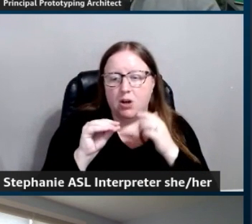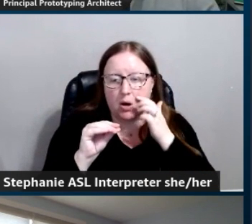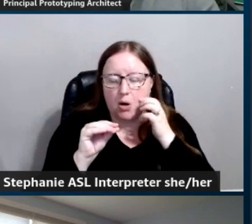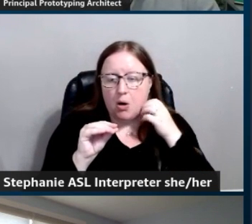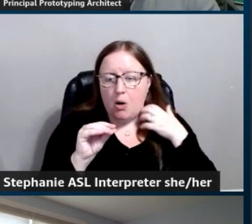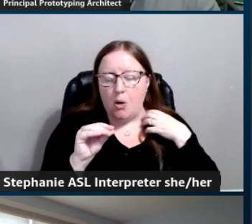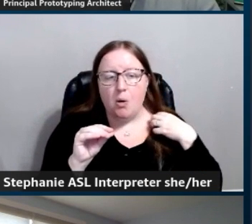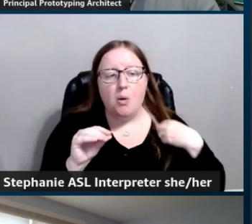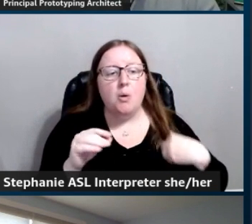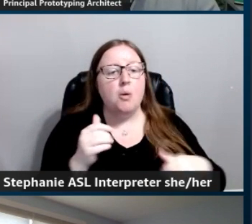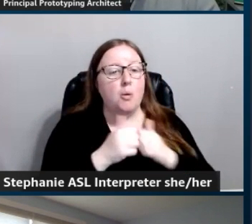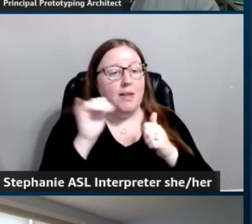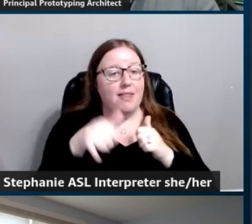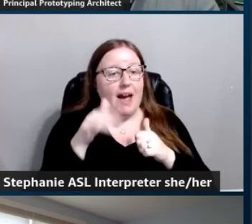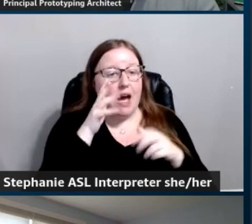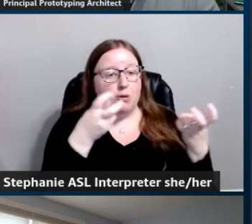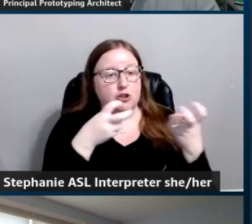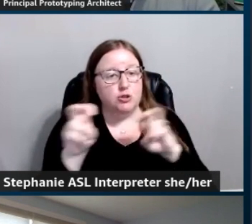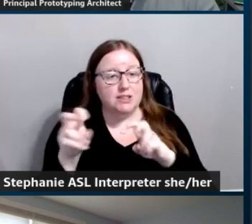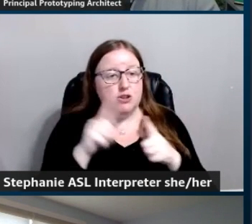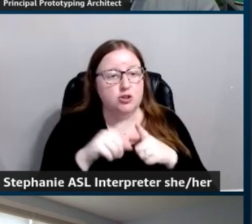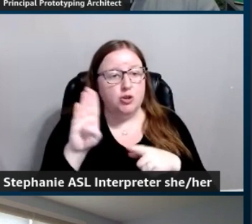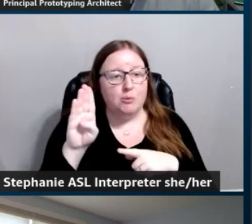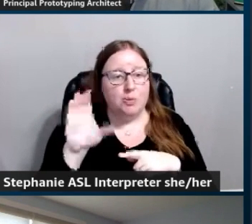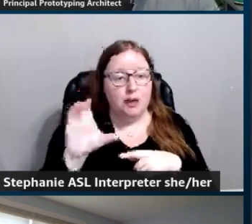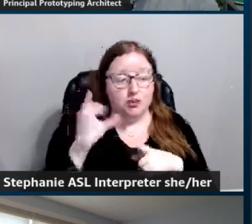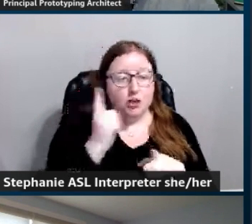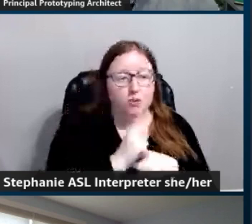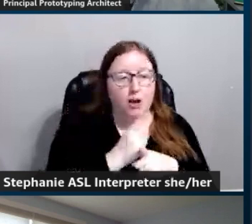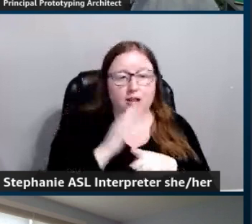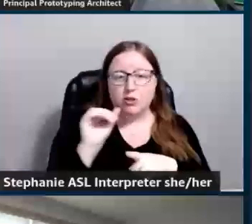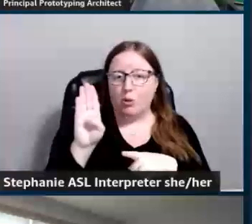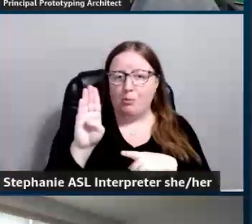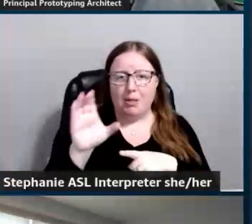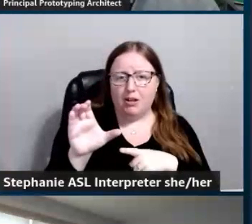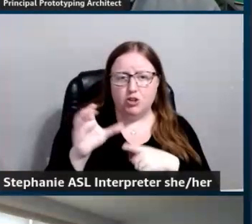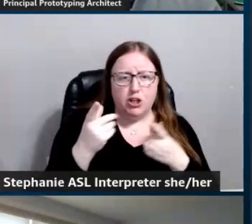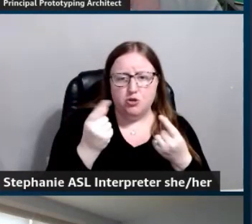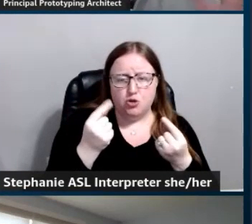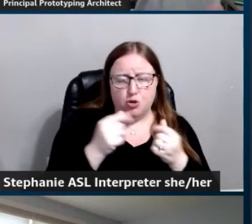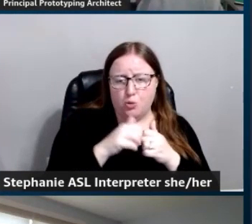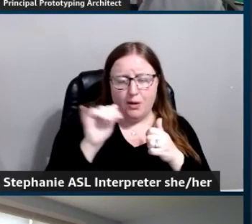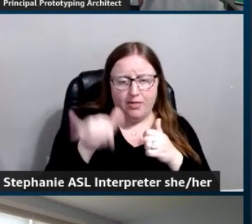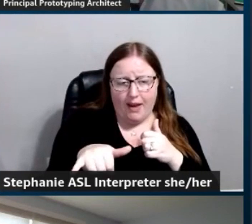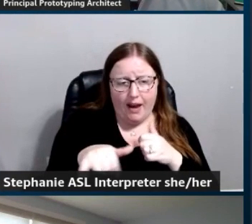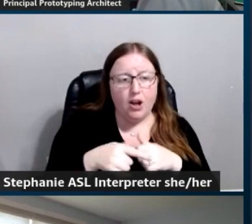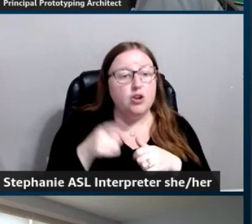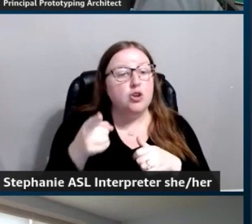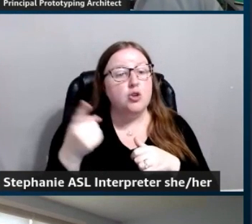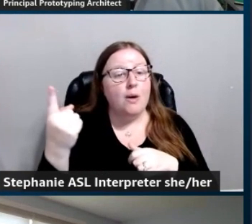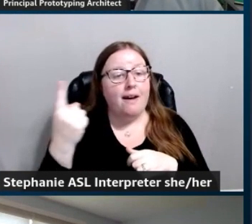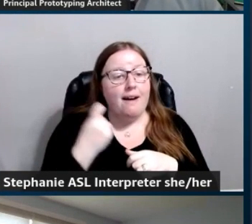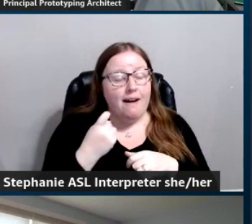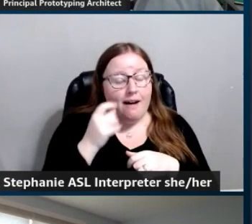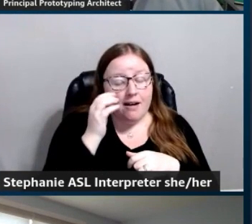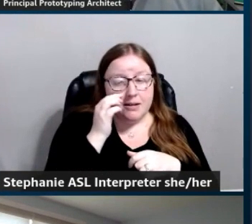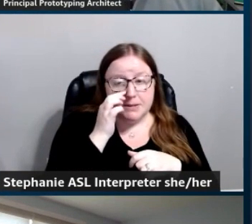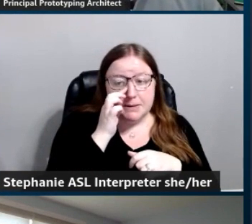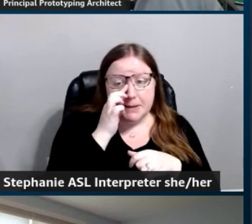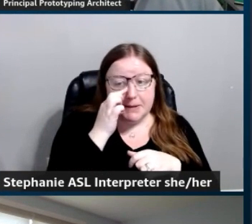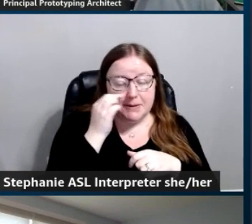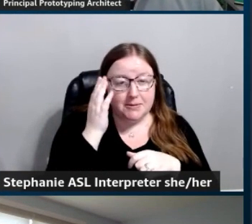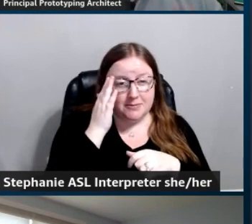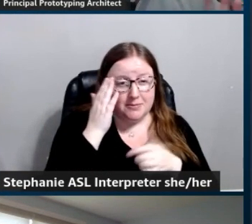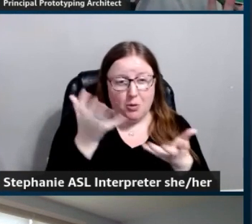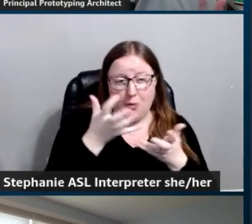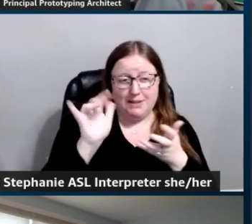that, I'll just transition right into the blockchain, right? So what does blockchain have to do with it? You asked the question, what is it in